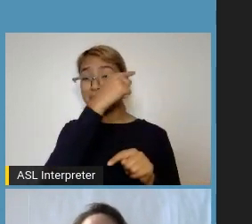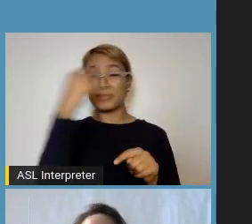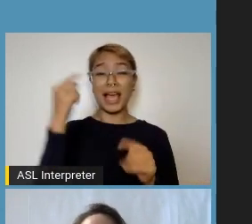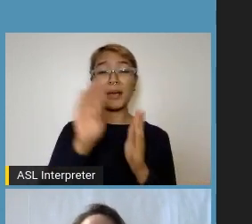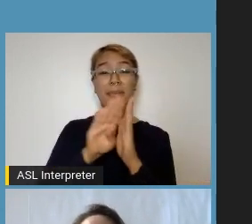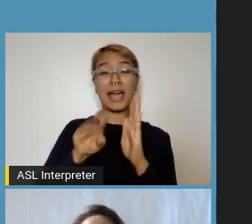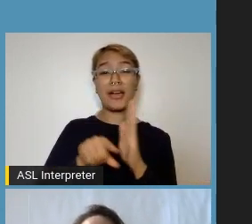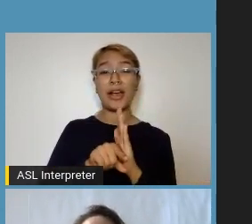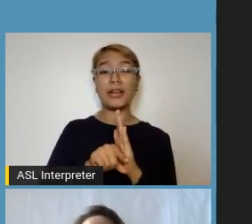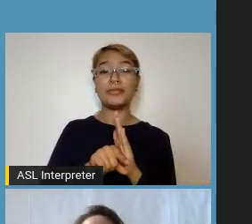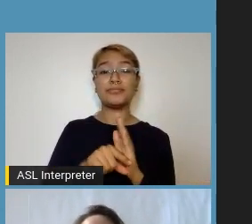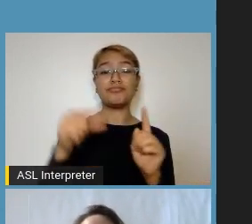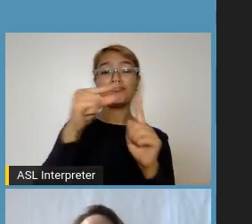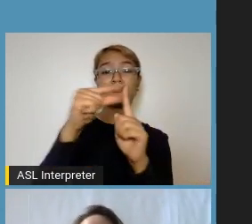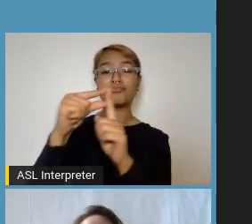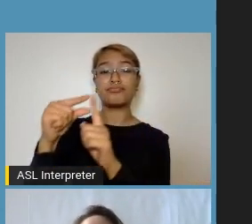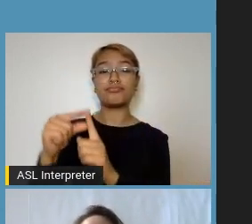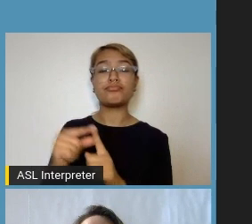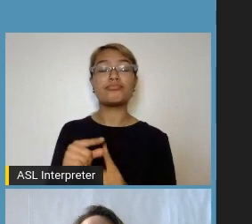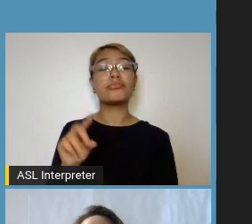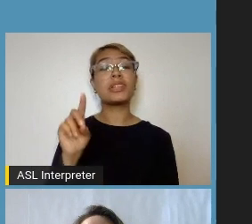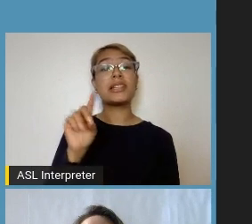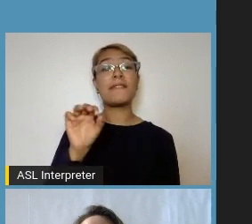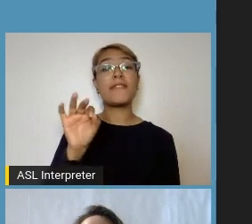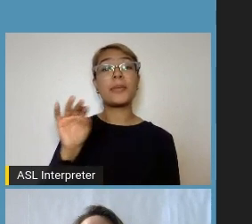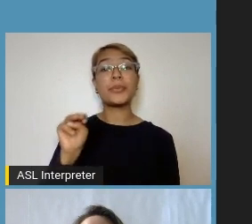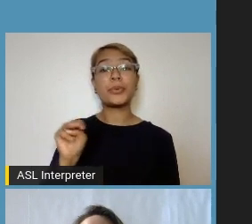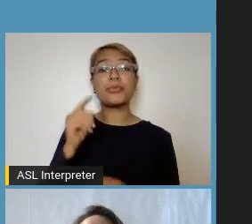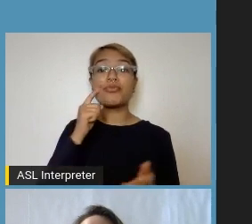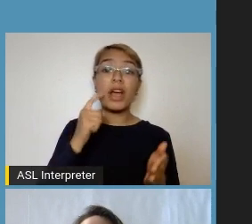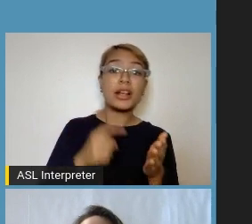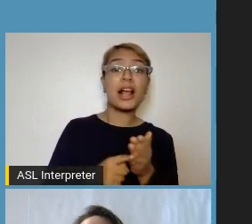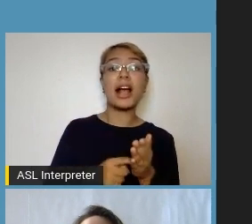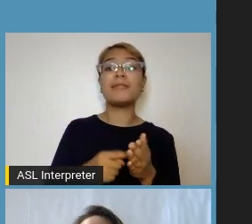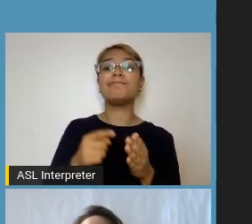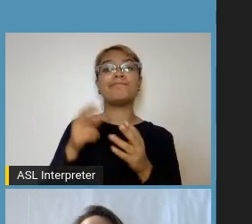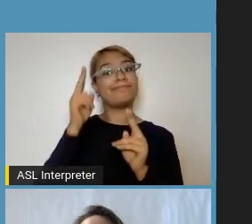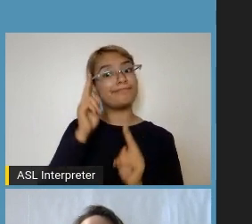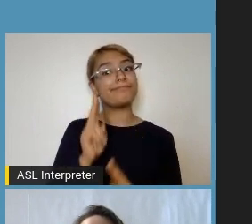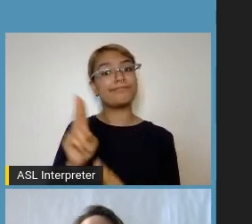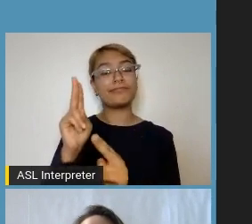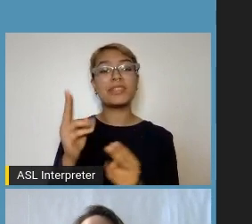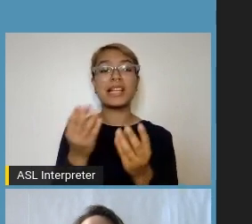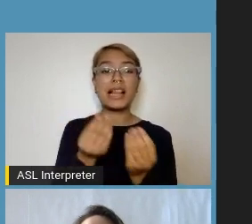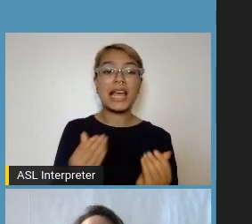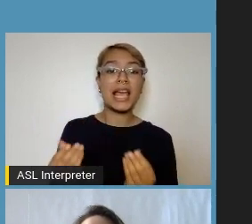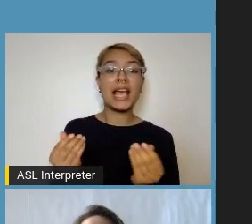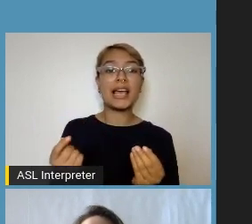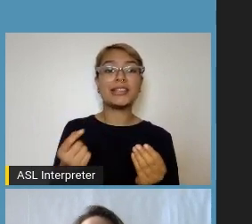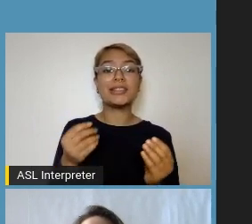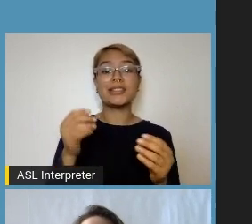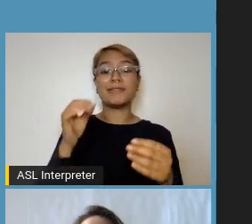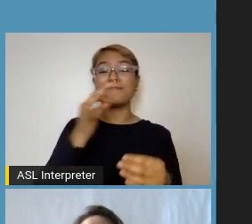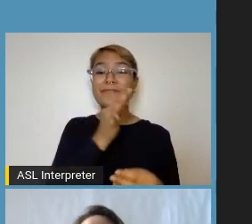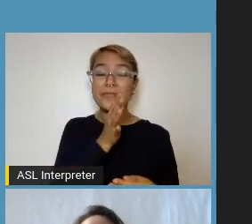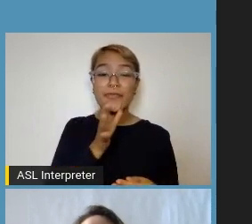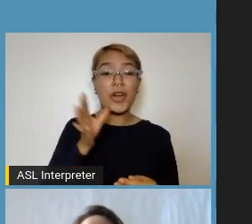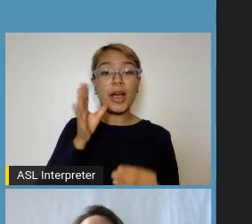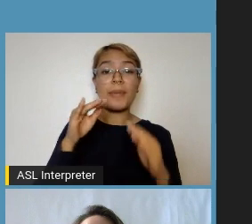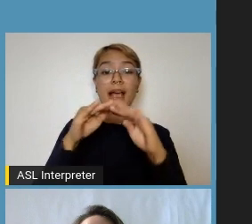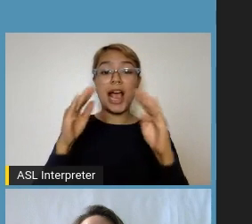these exact words. The Dykeman Farmhouse Museum recognizes and acknowledges the land on which the farmhouse stands.